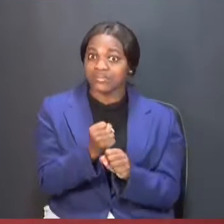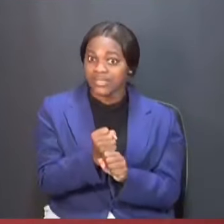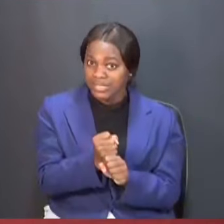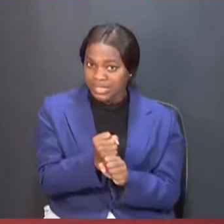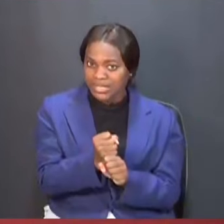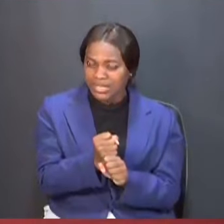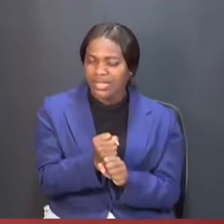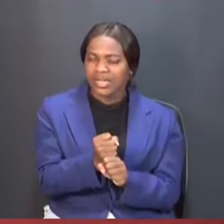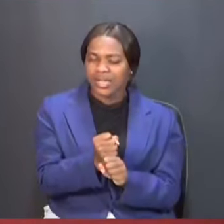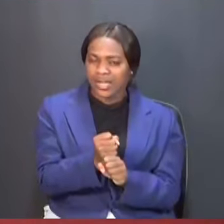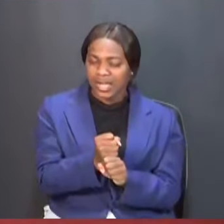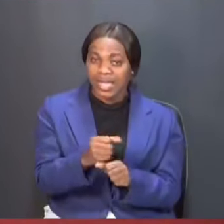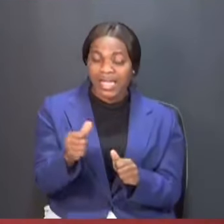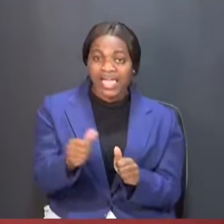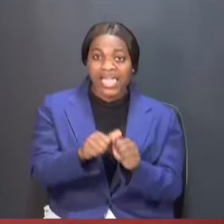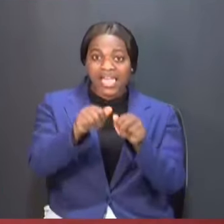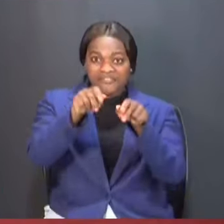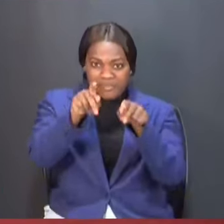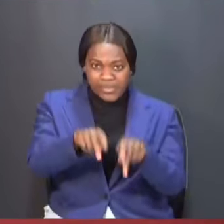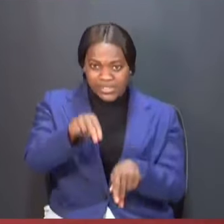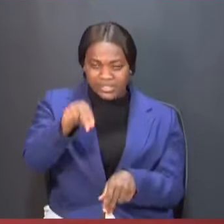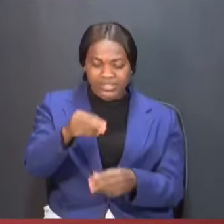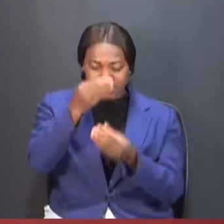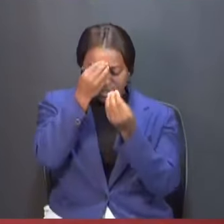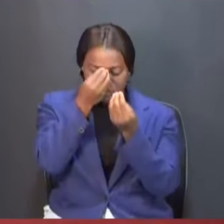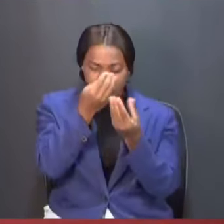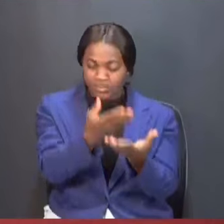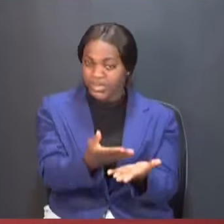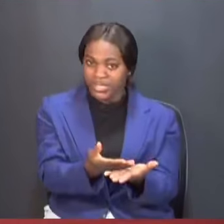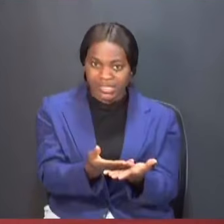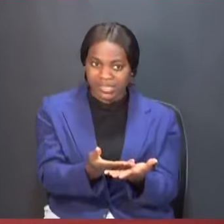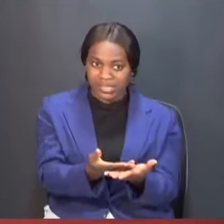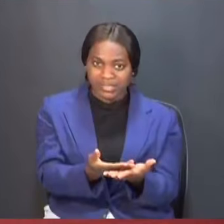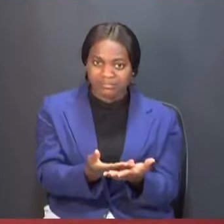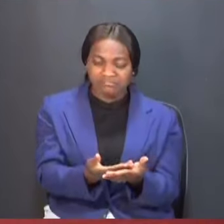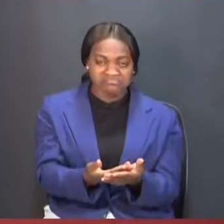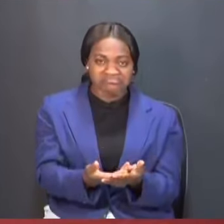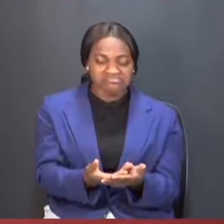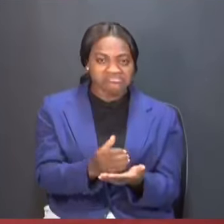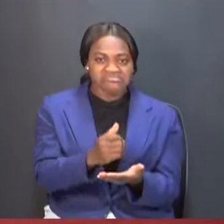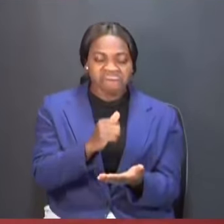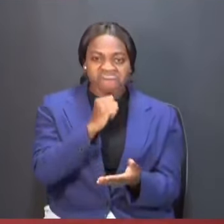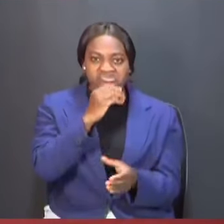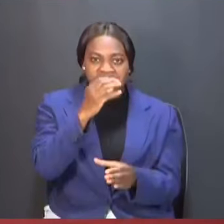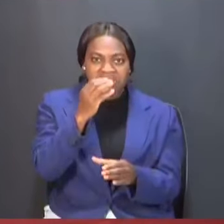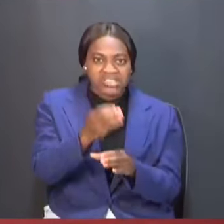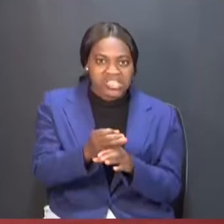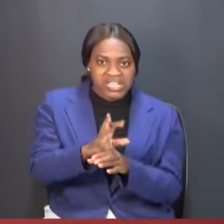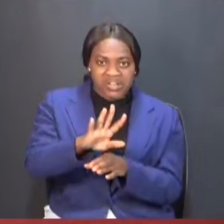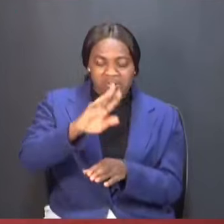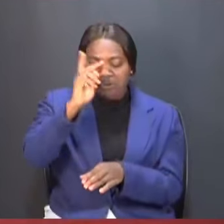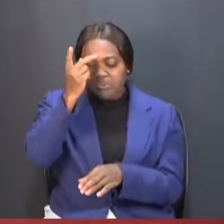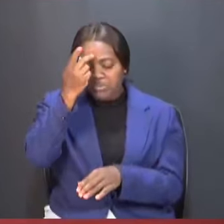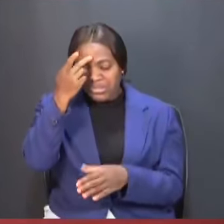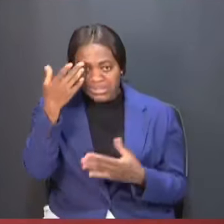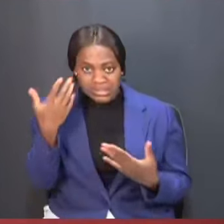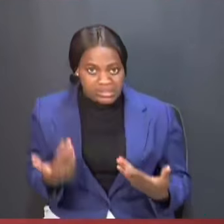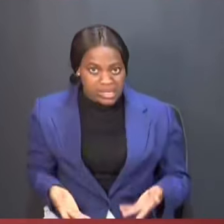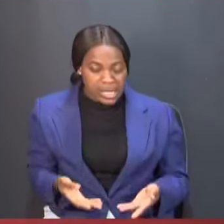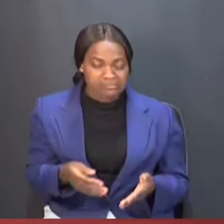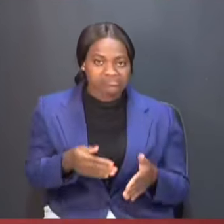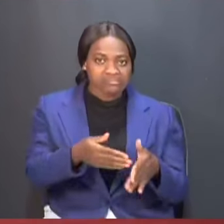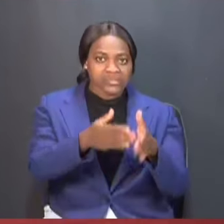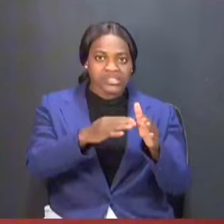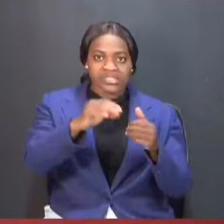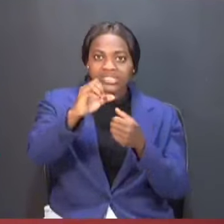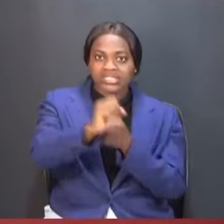decision binds all members, irrespective of political affiliation, leadership status,